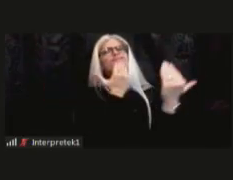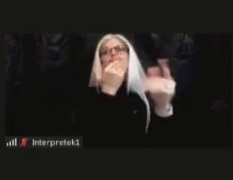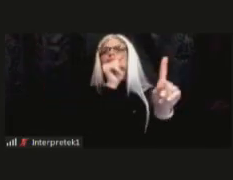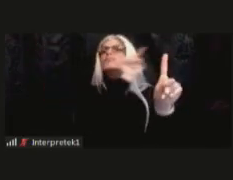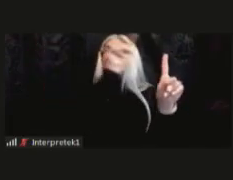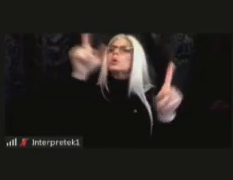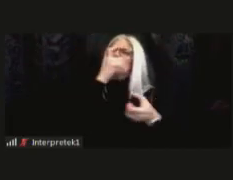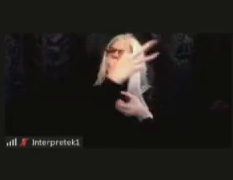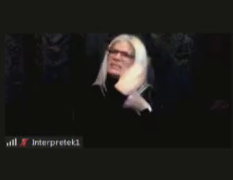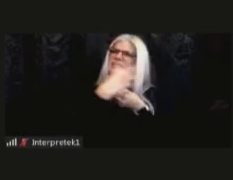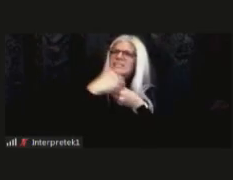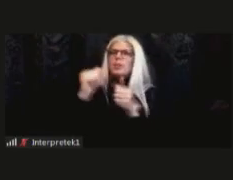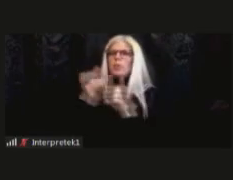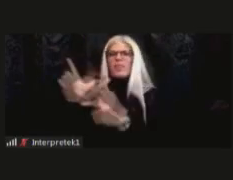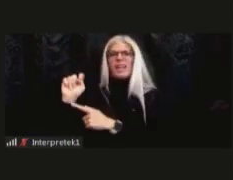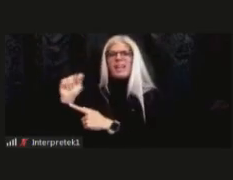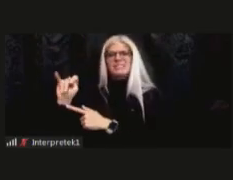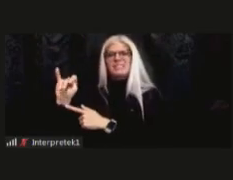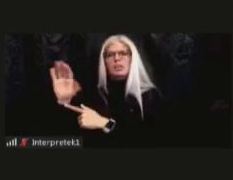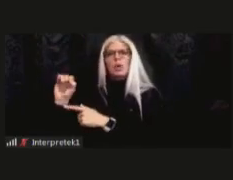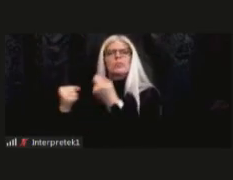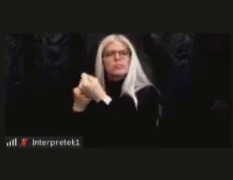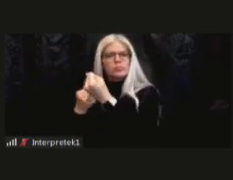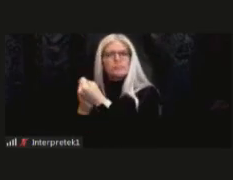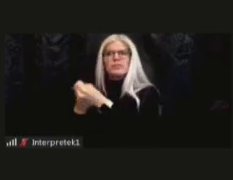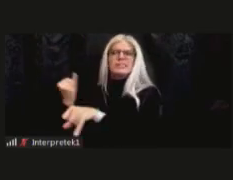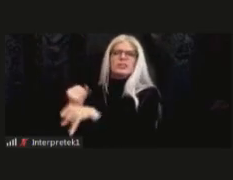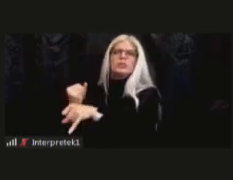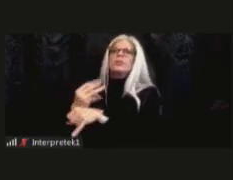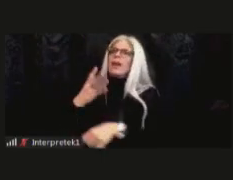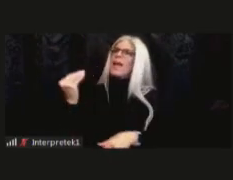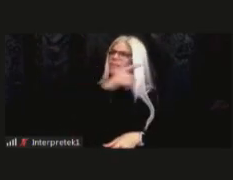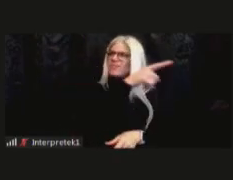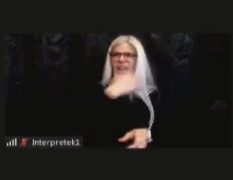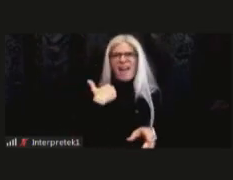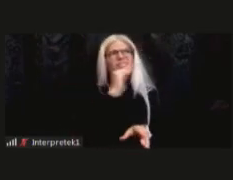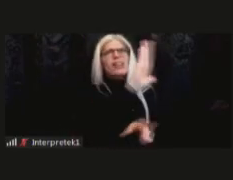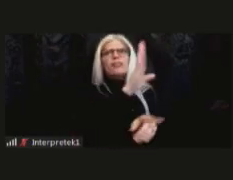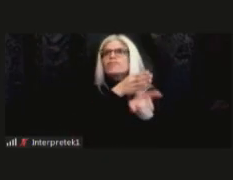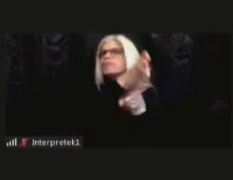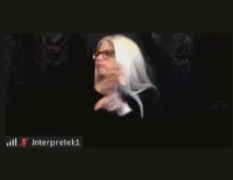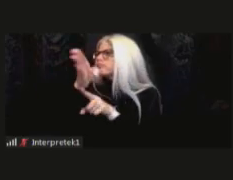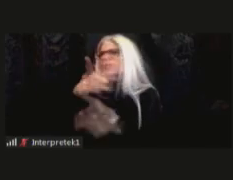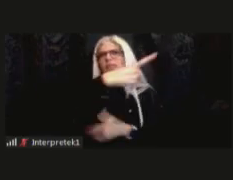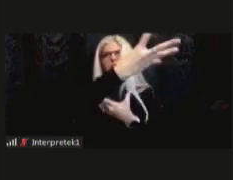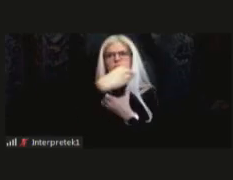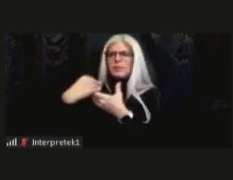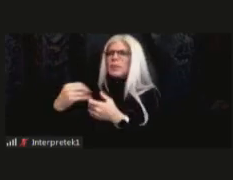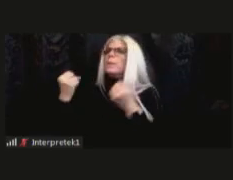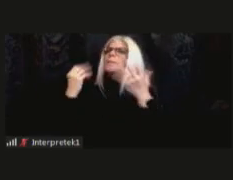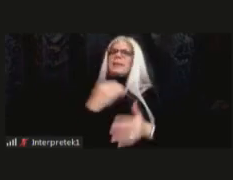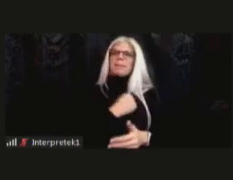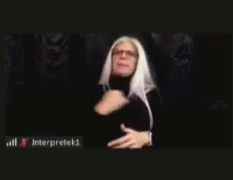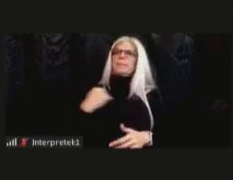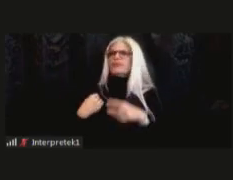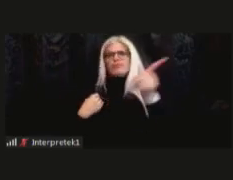and who continue to provide their support and expertise for the development of this campaign. These members include Kevin Berry and Valerie Friedman from